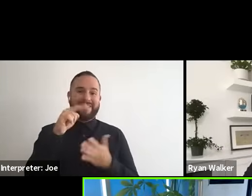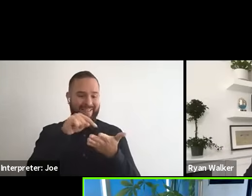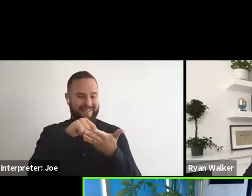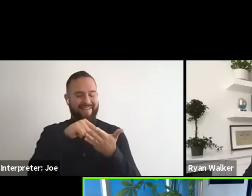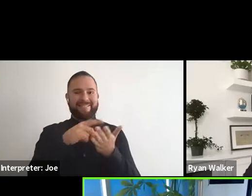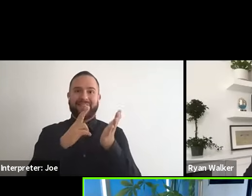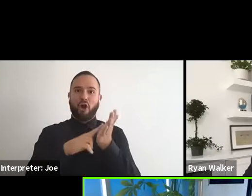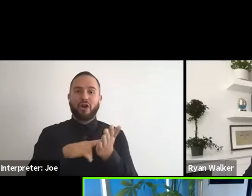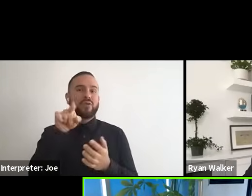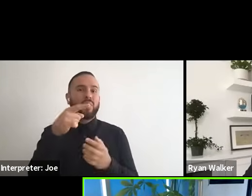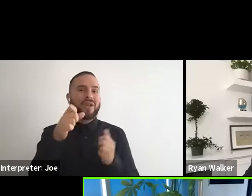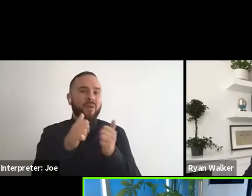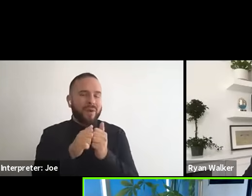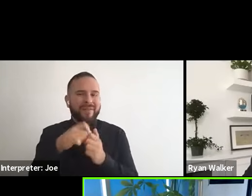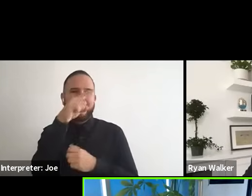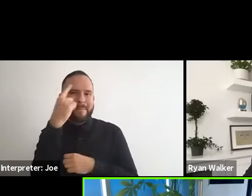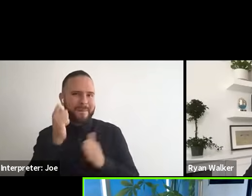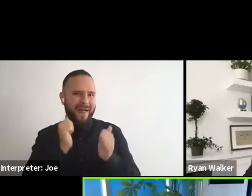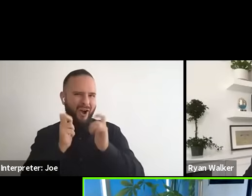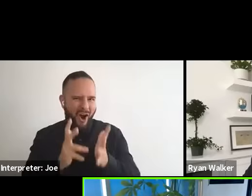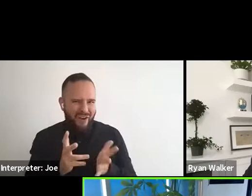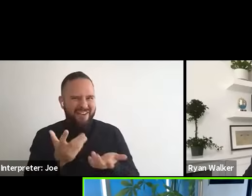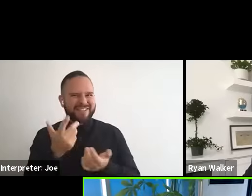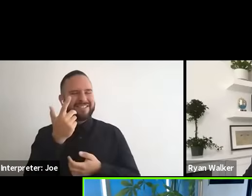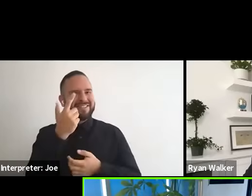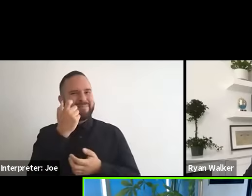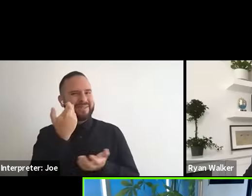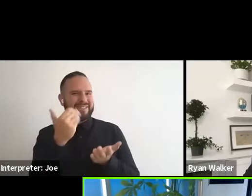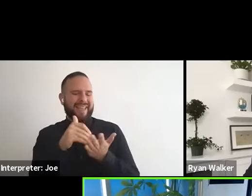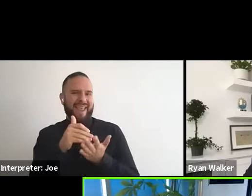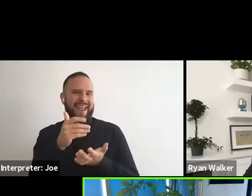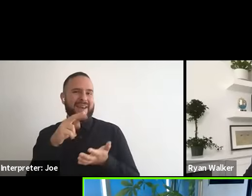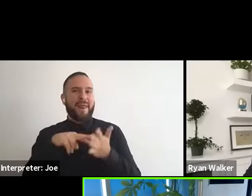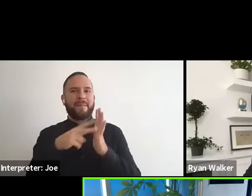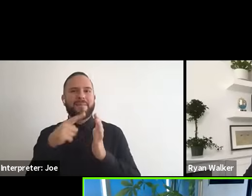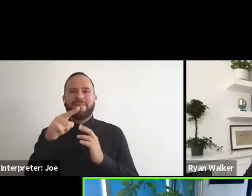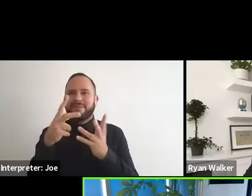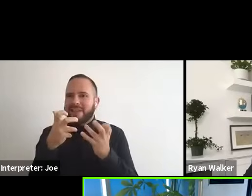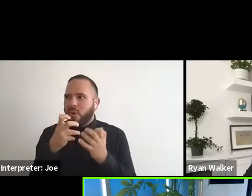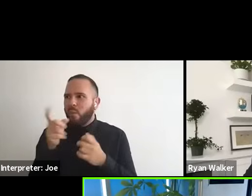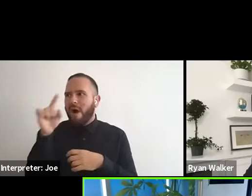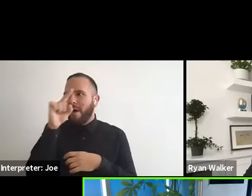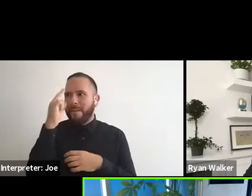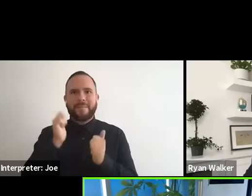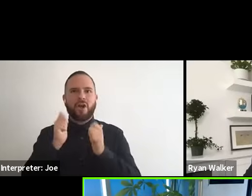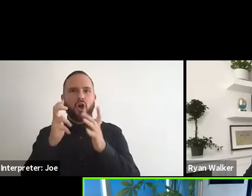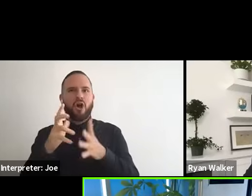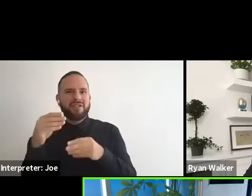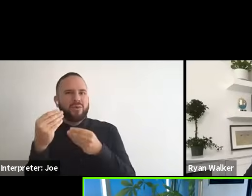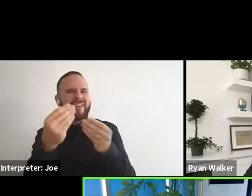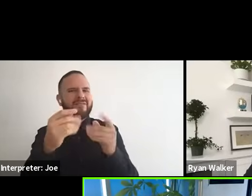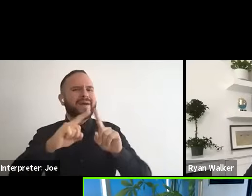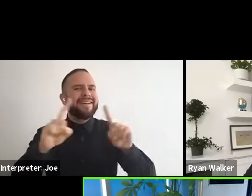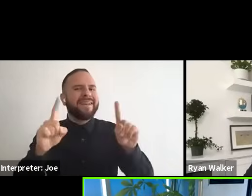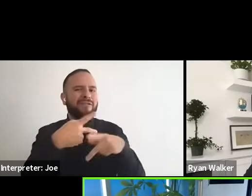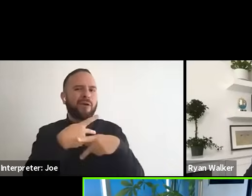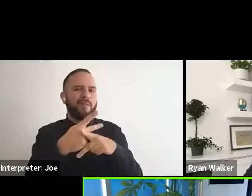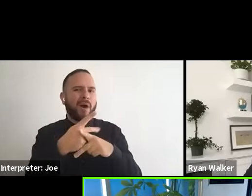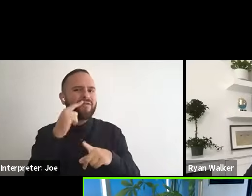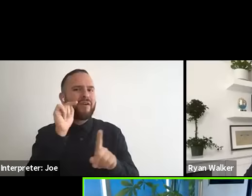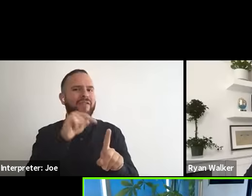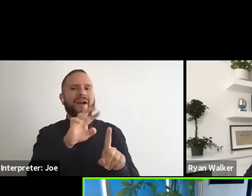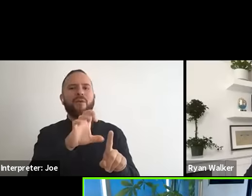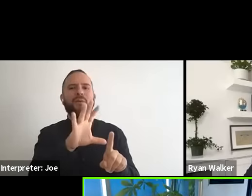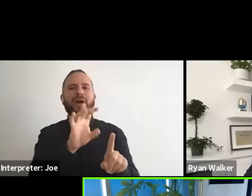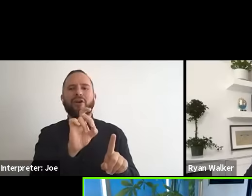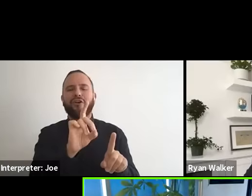artists, which just seeks to have Black artists deliver another product to the record company in addition to the